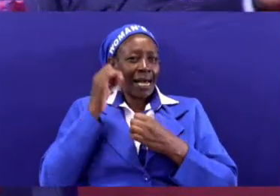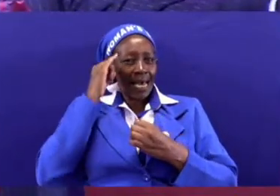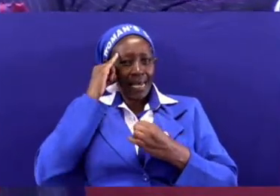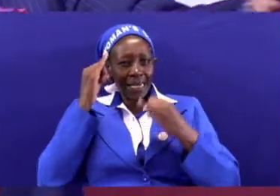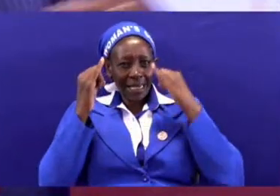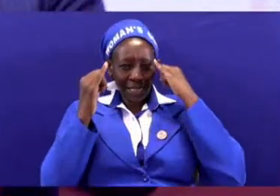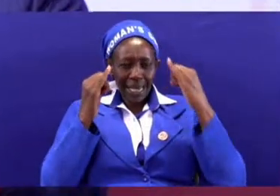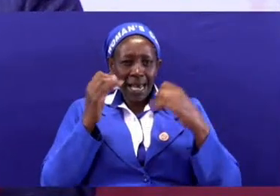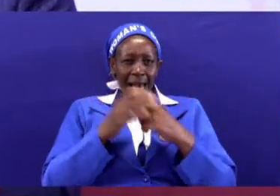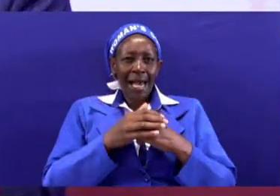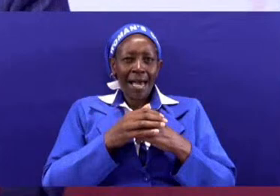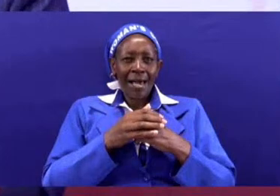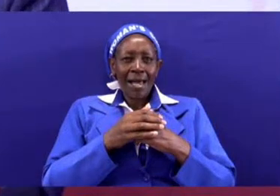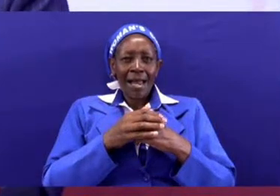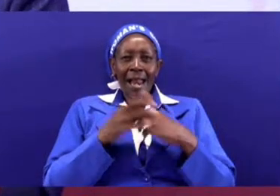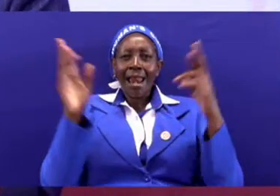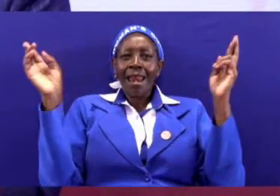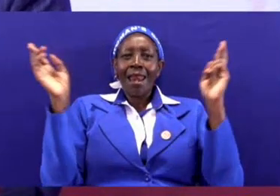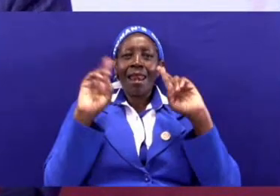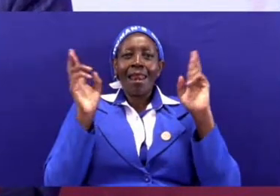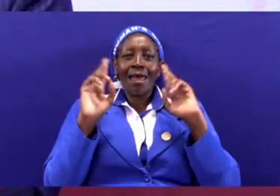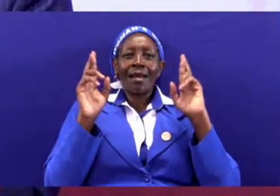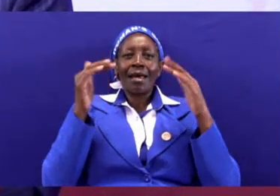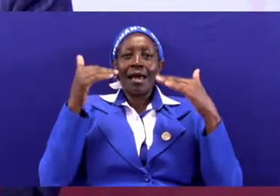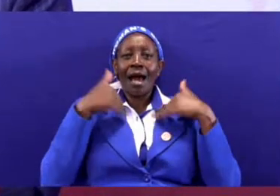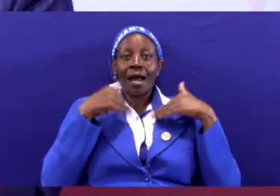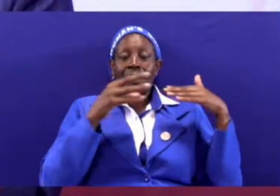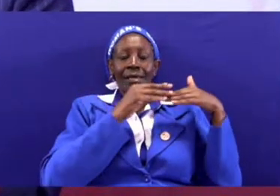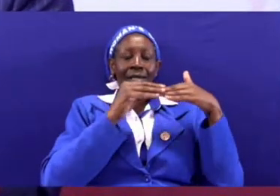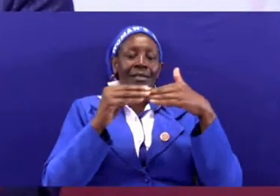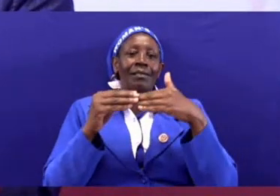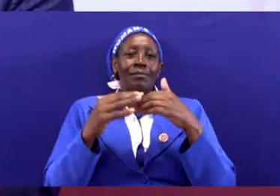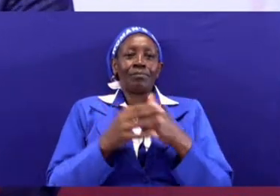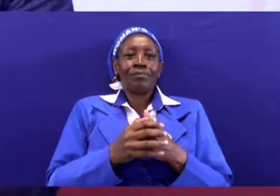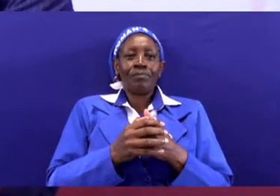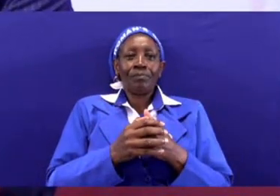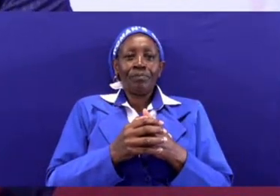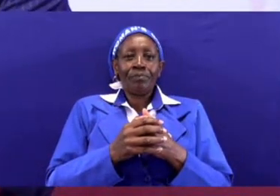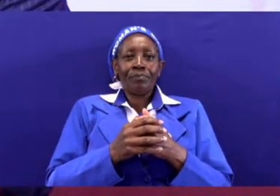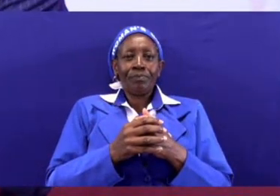but PCA was already setting a precedence.